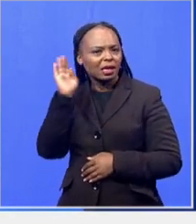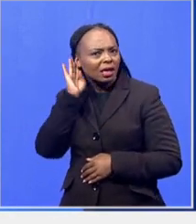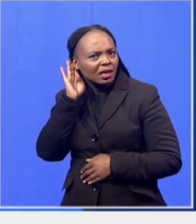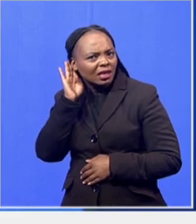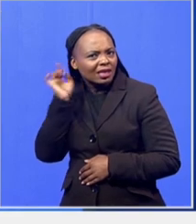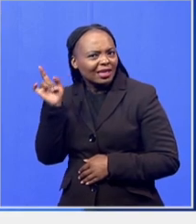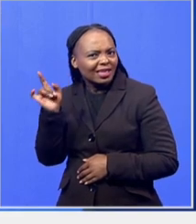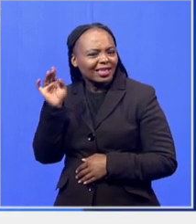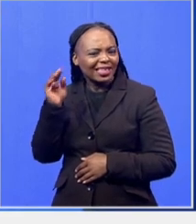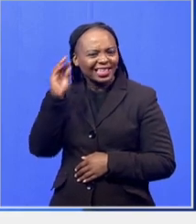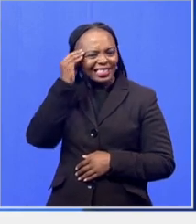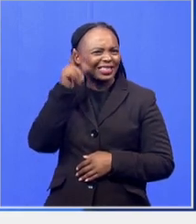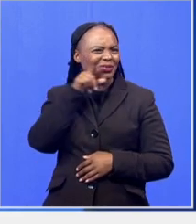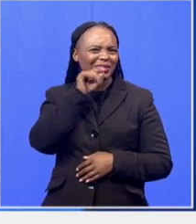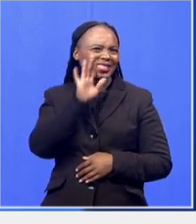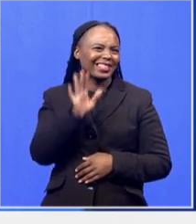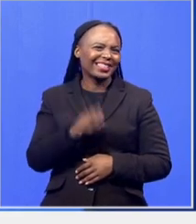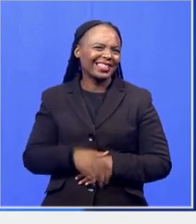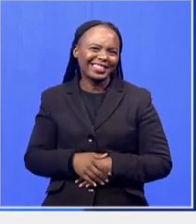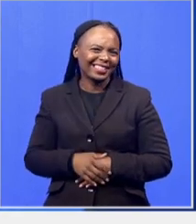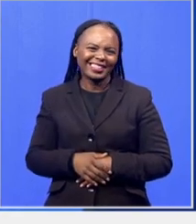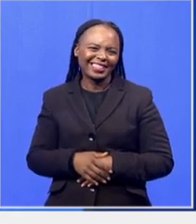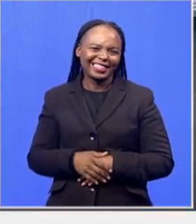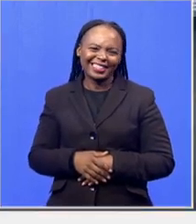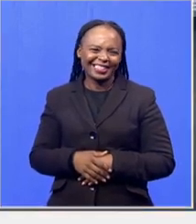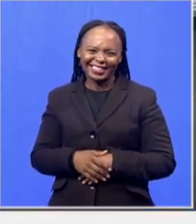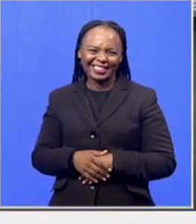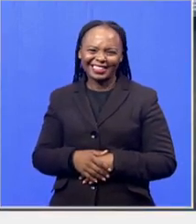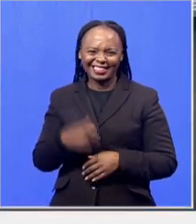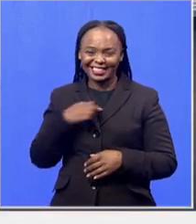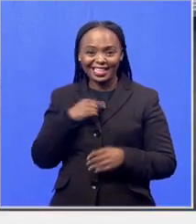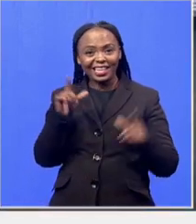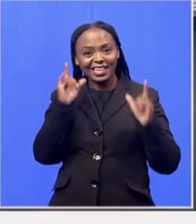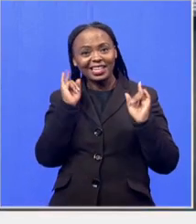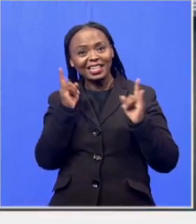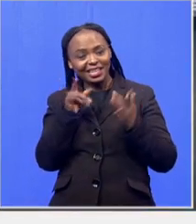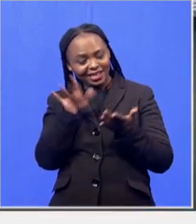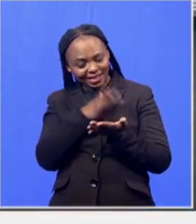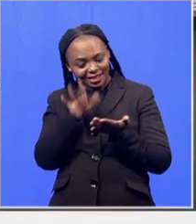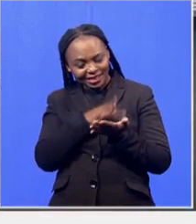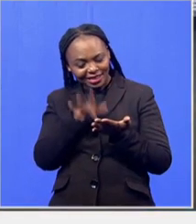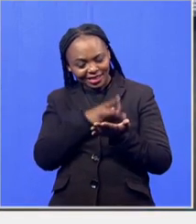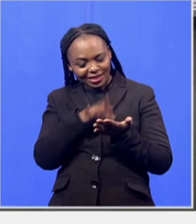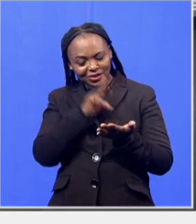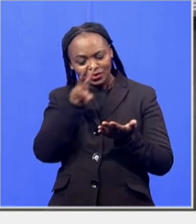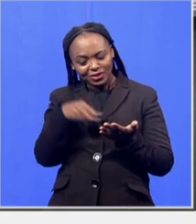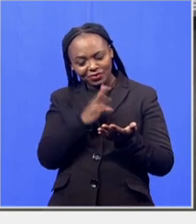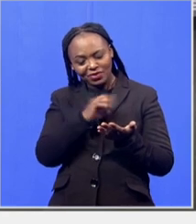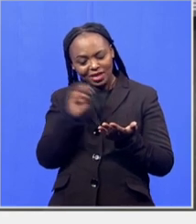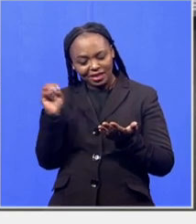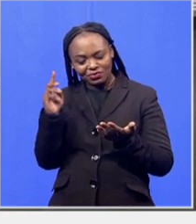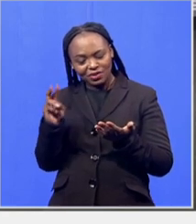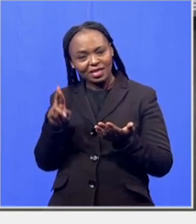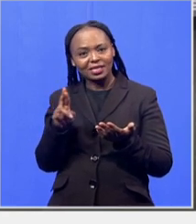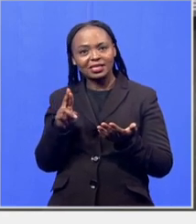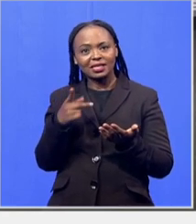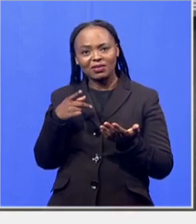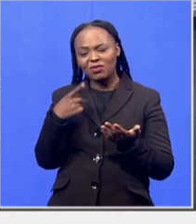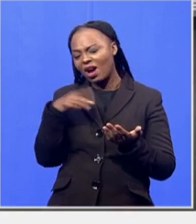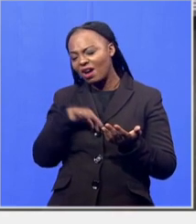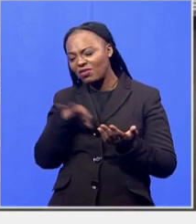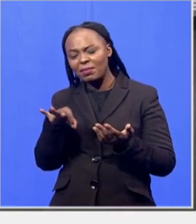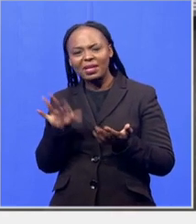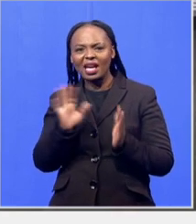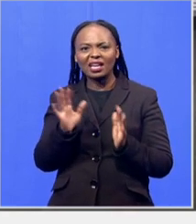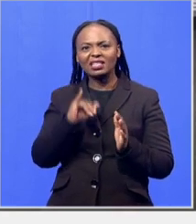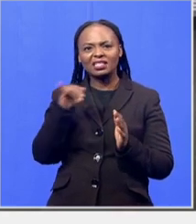verification. I take on my screen on my phone for 2,400 rand, and it's not about affordability for me. It's a